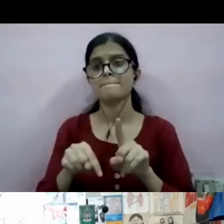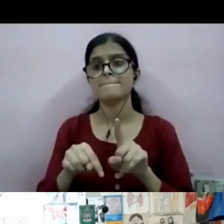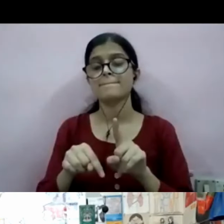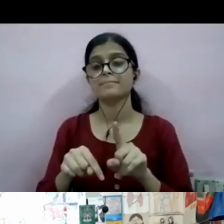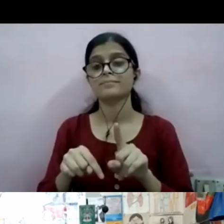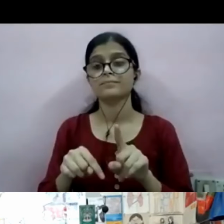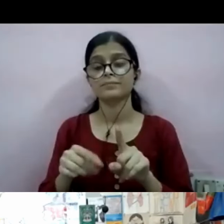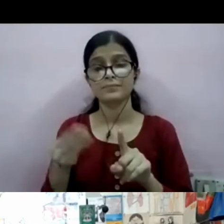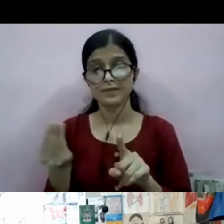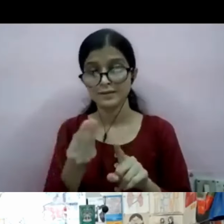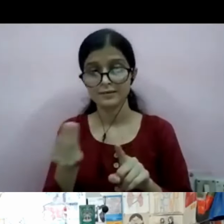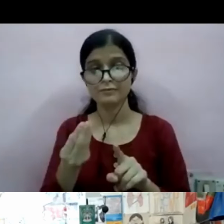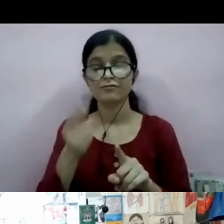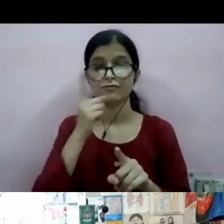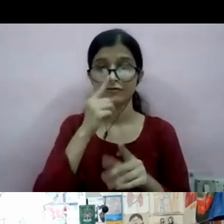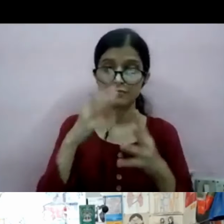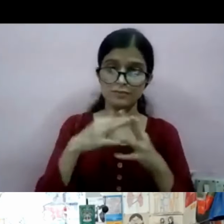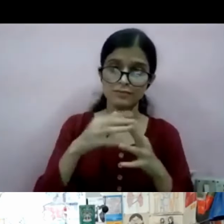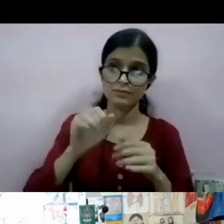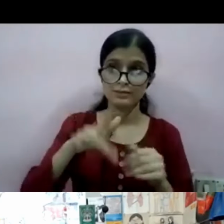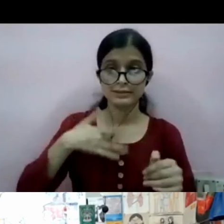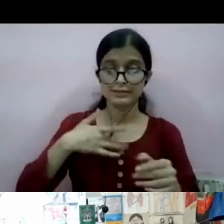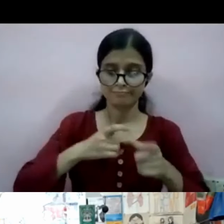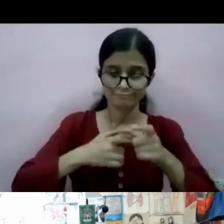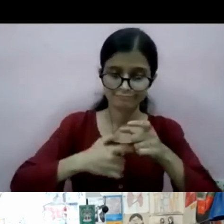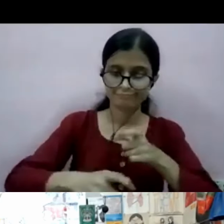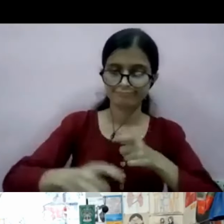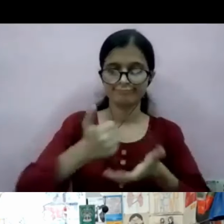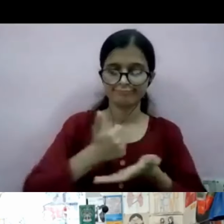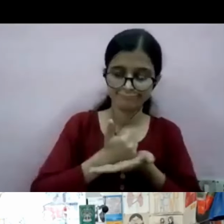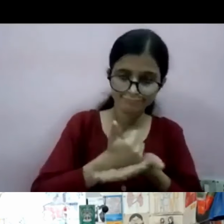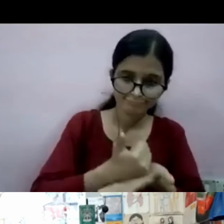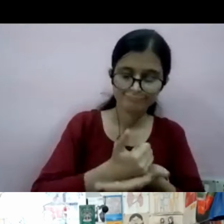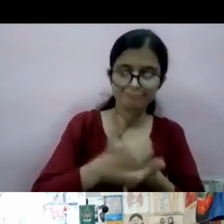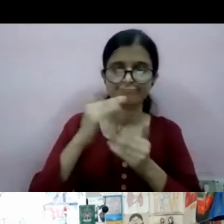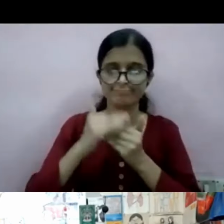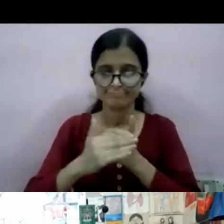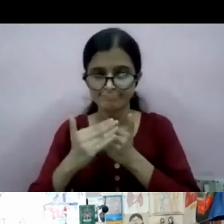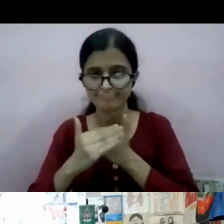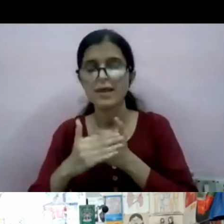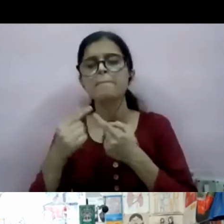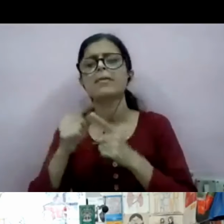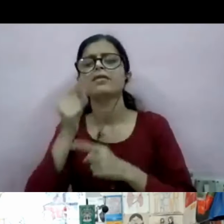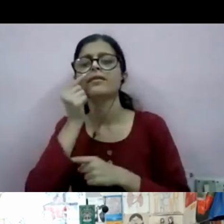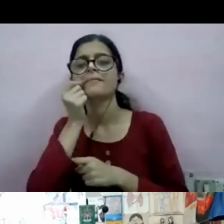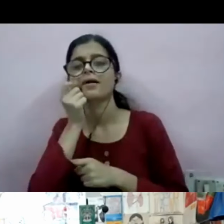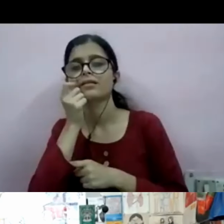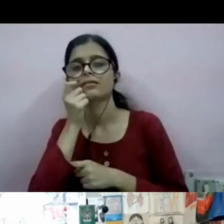women, there is a sense of identified passivity and helplessness. For men, a quote,